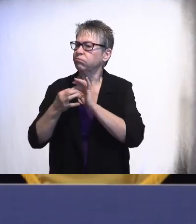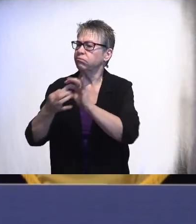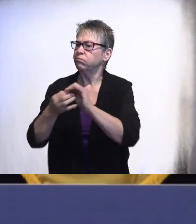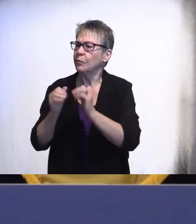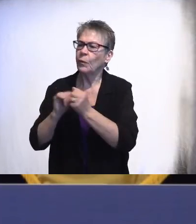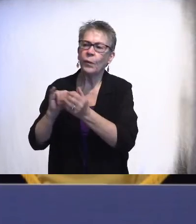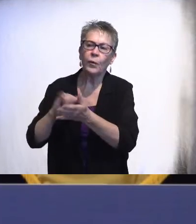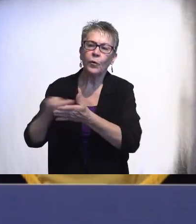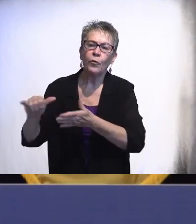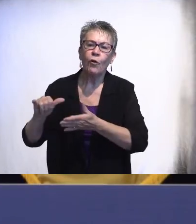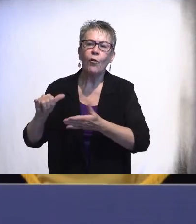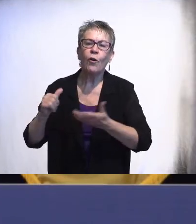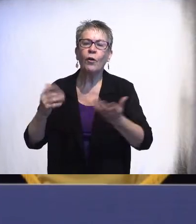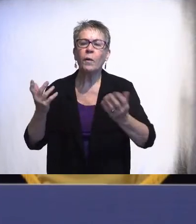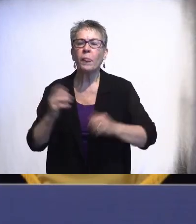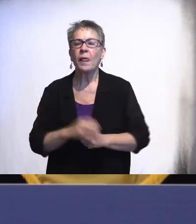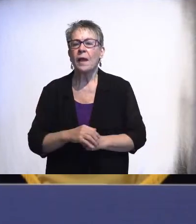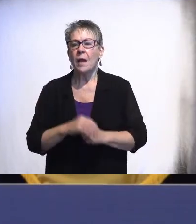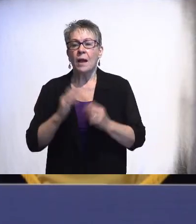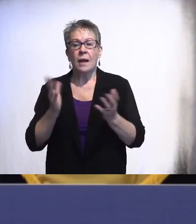than affordability.